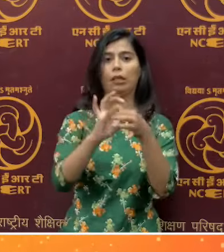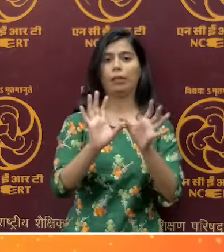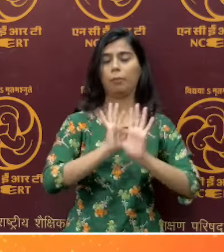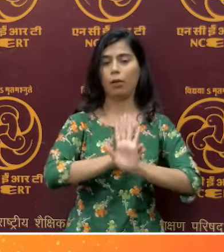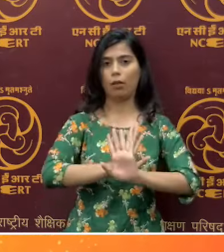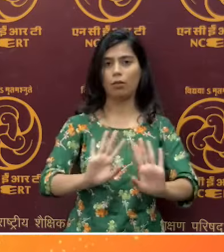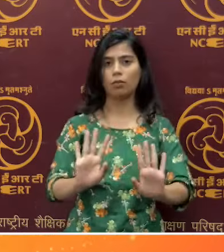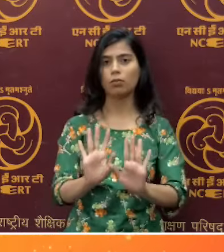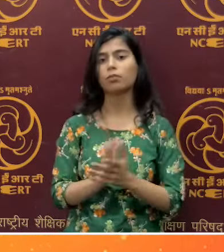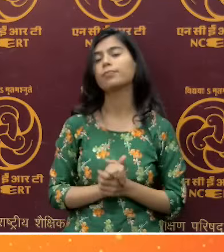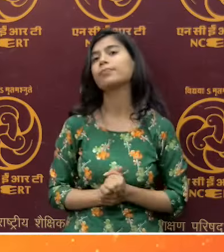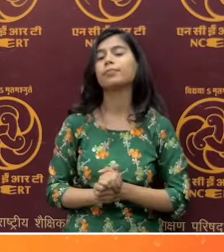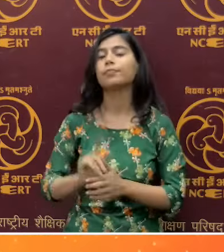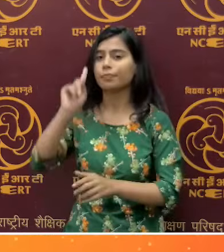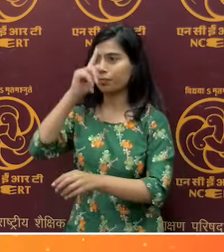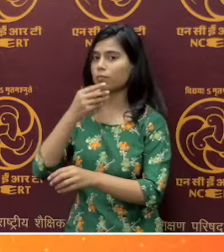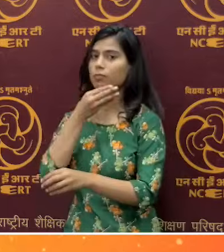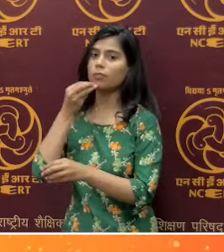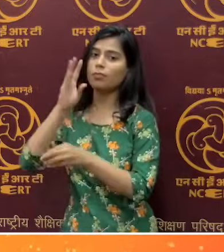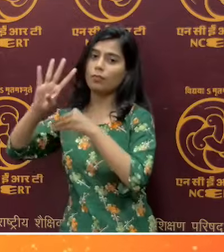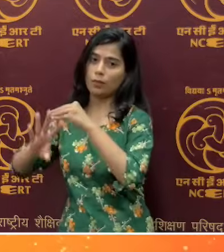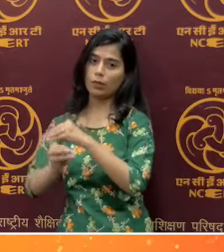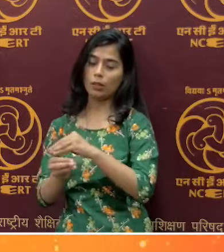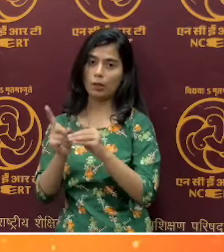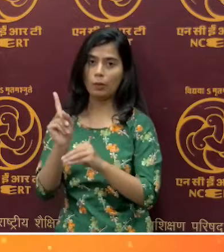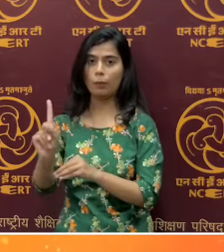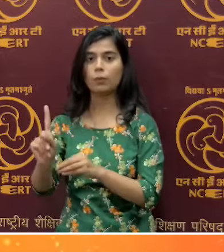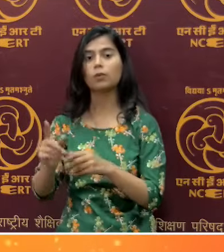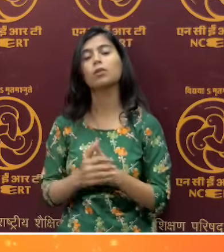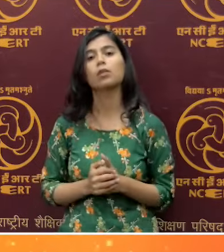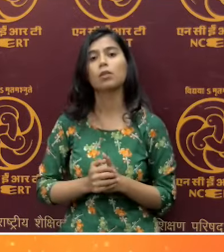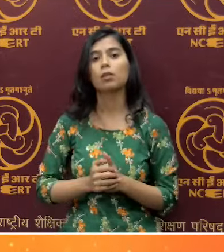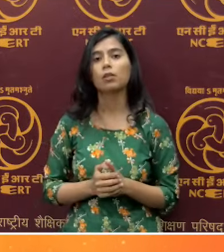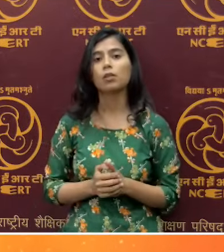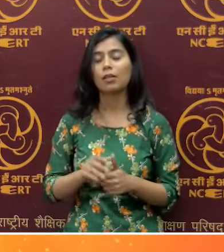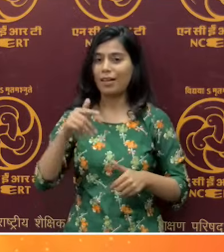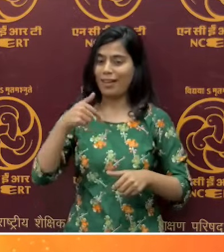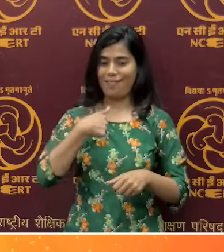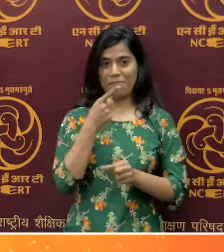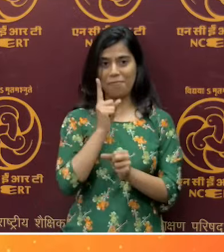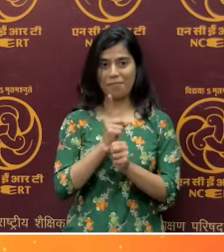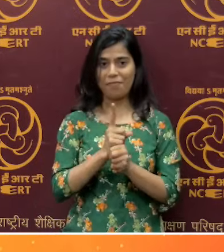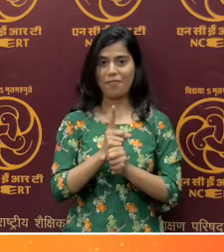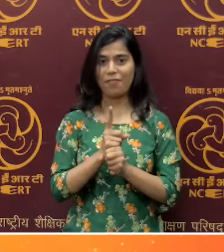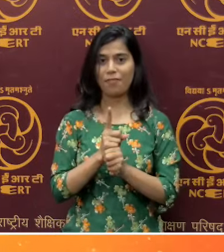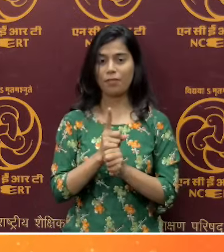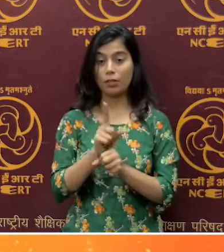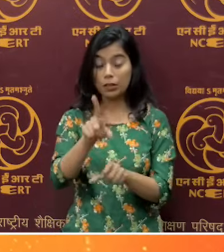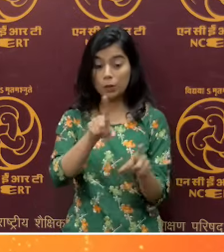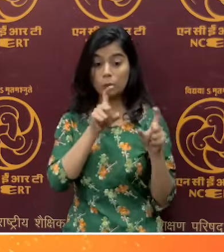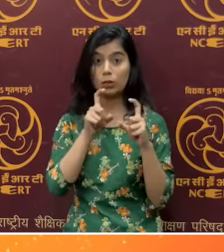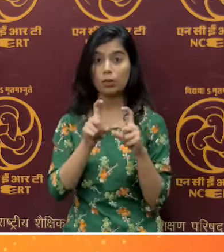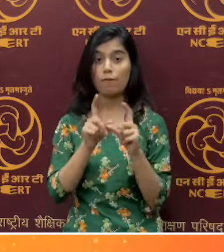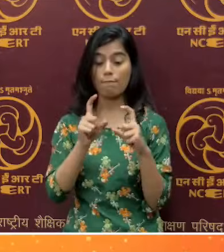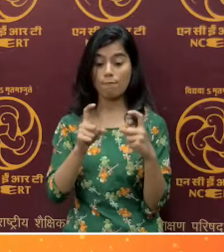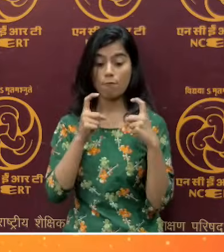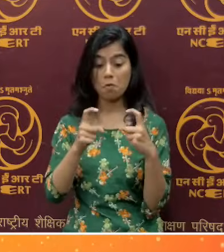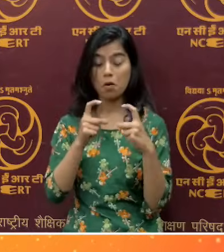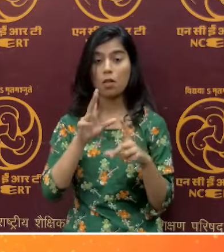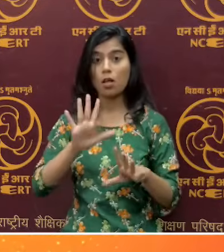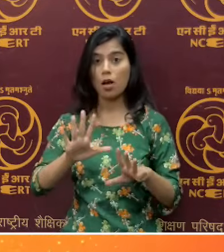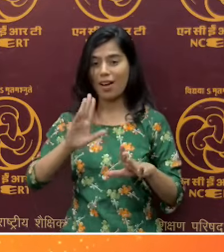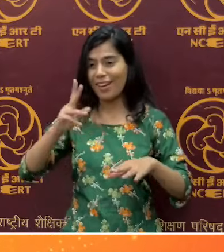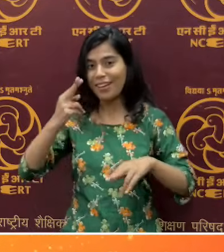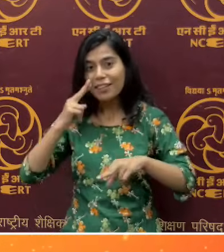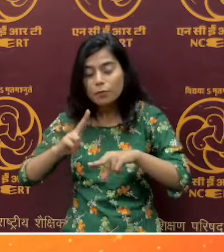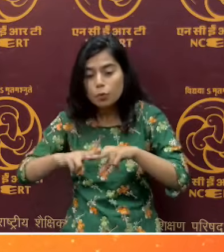add here on top of Hemlatta. So like as a teacher, you have to very carefully while submitting or